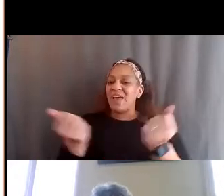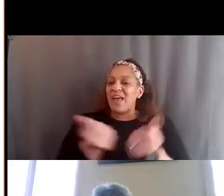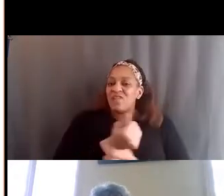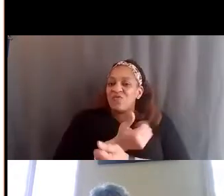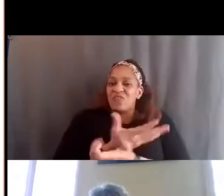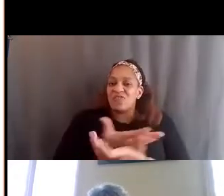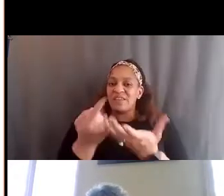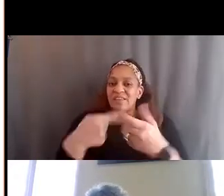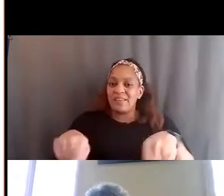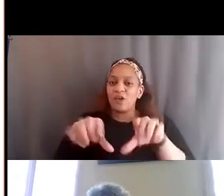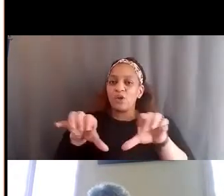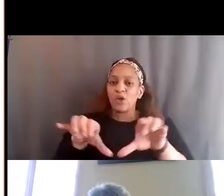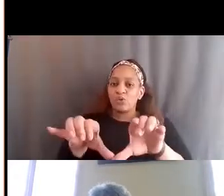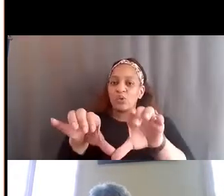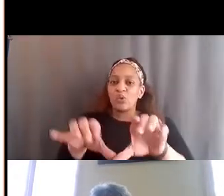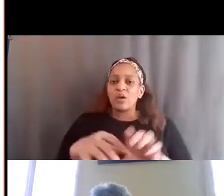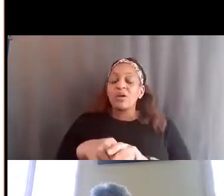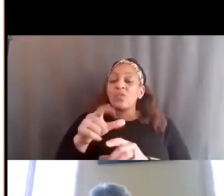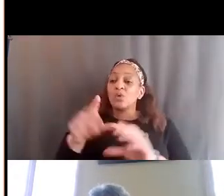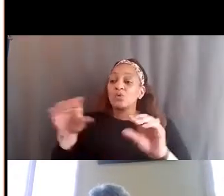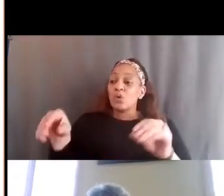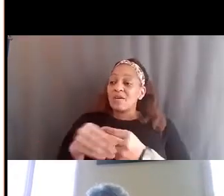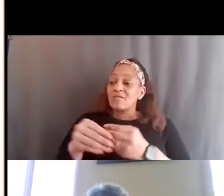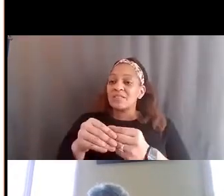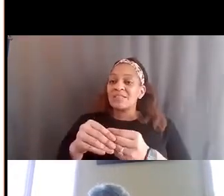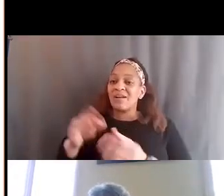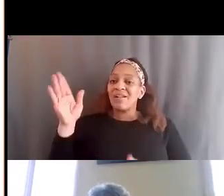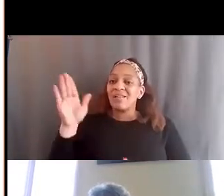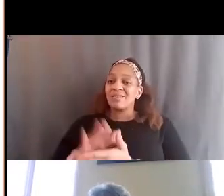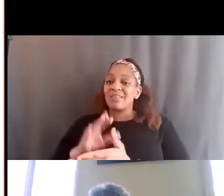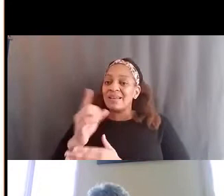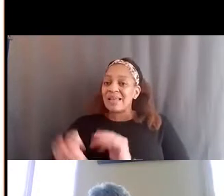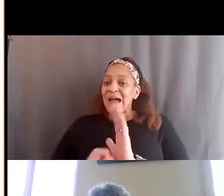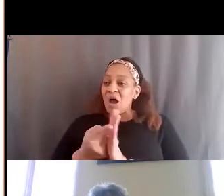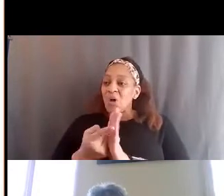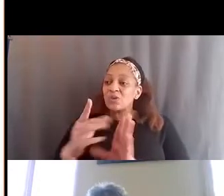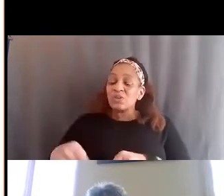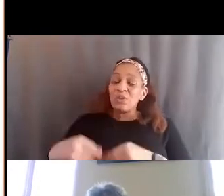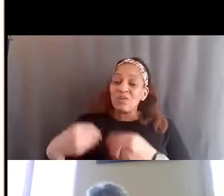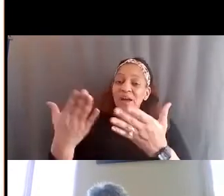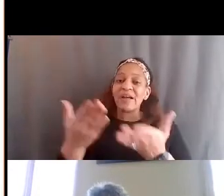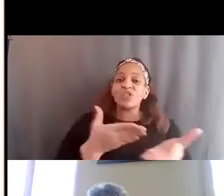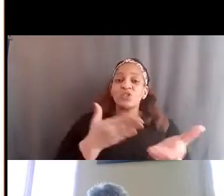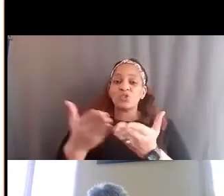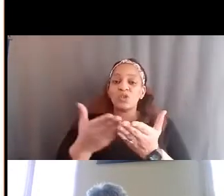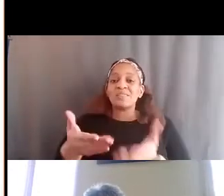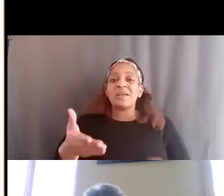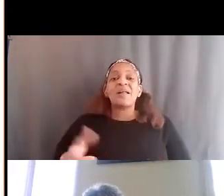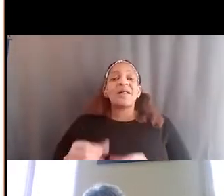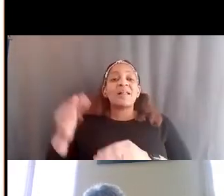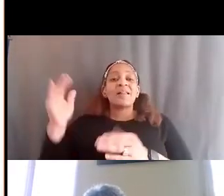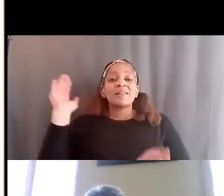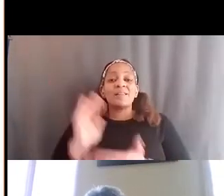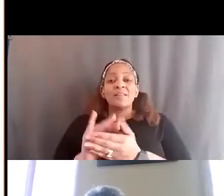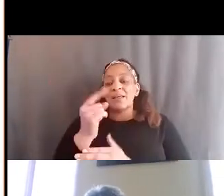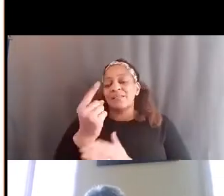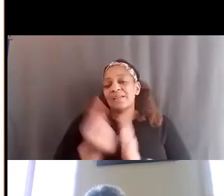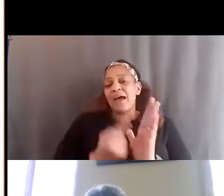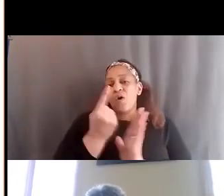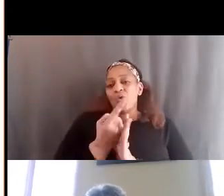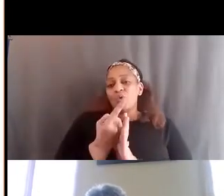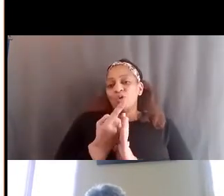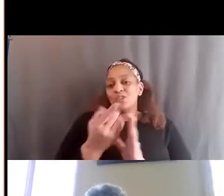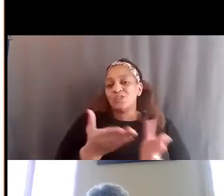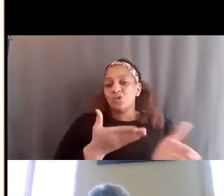capable organizations actually need less hours to deliver the service, less hours to find people jobs, less hours to coach them